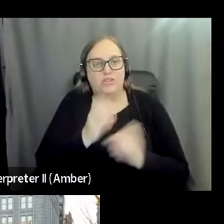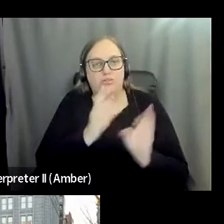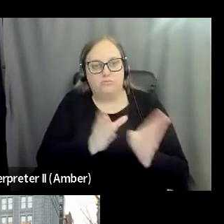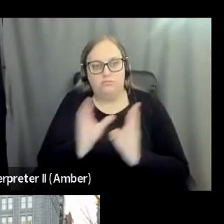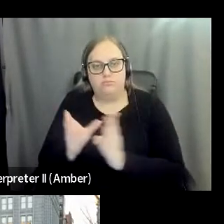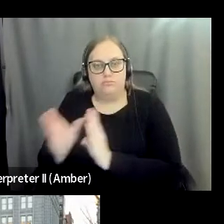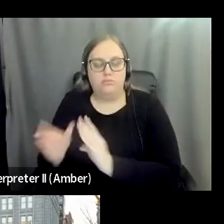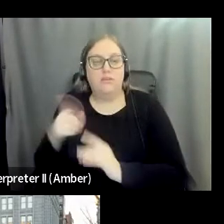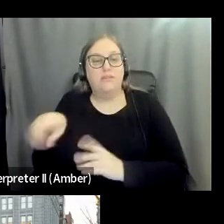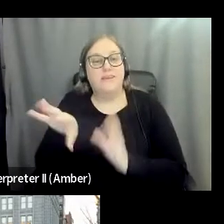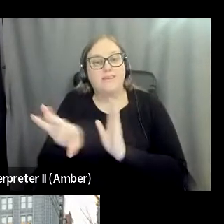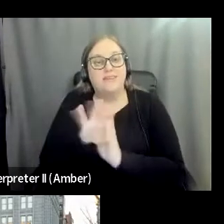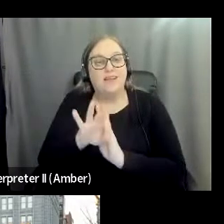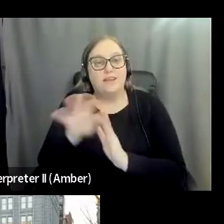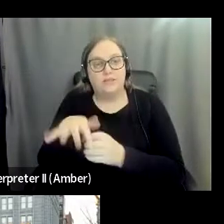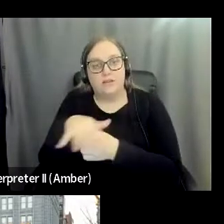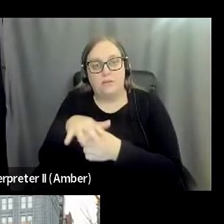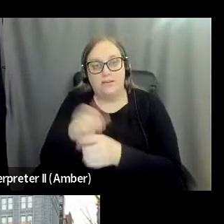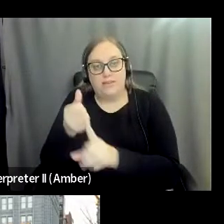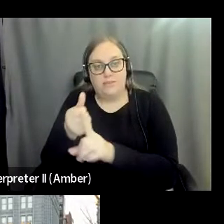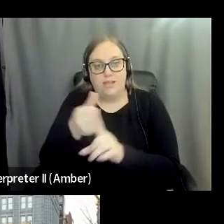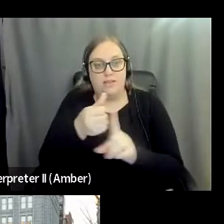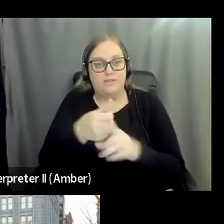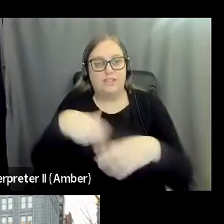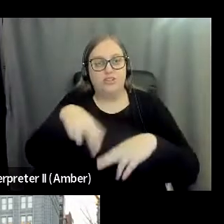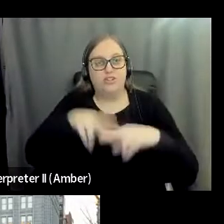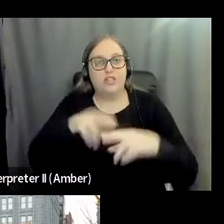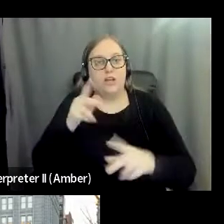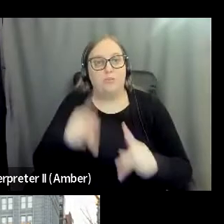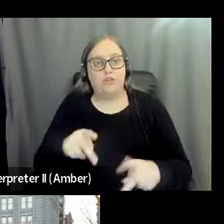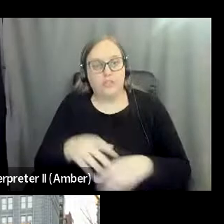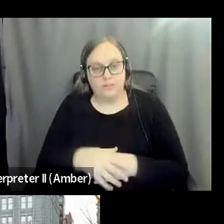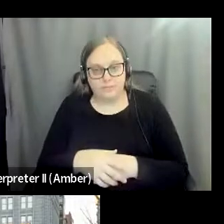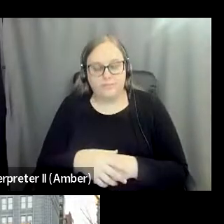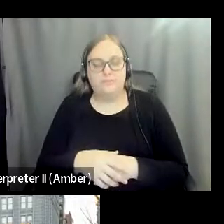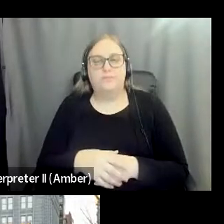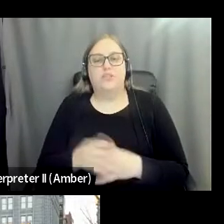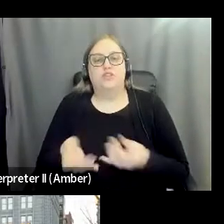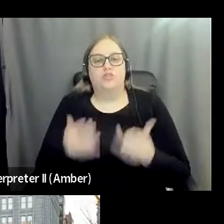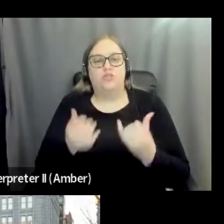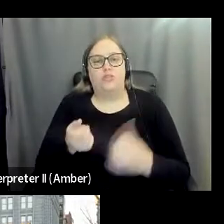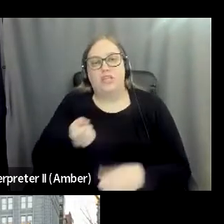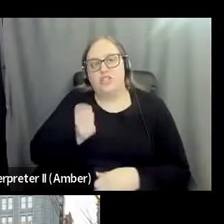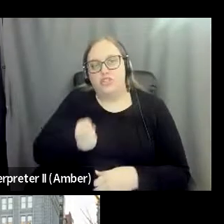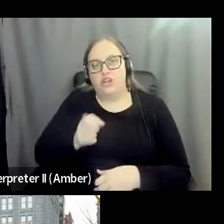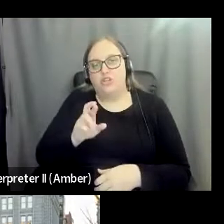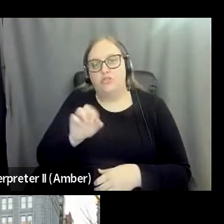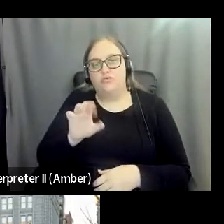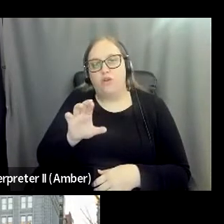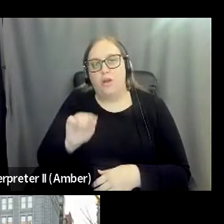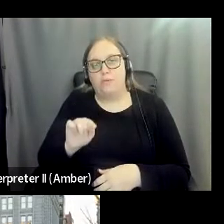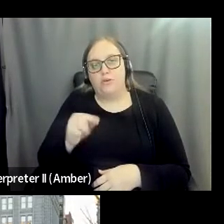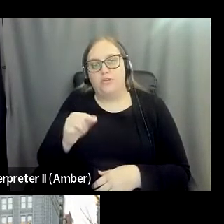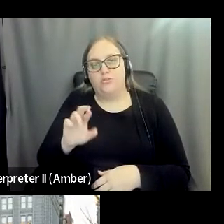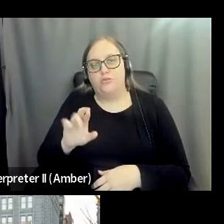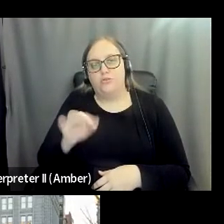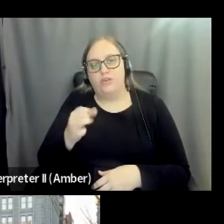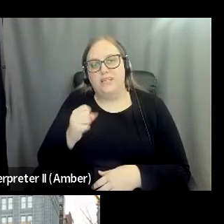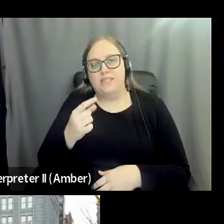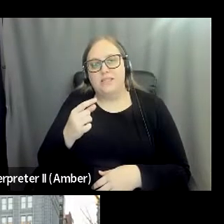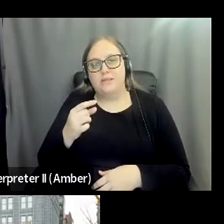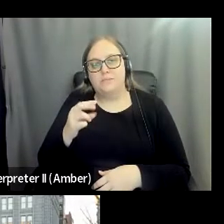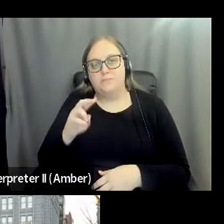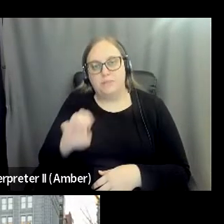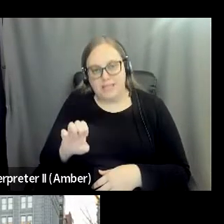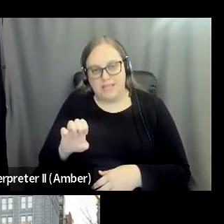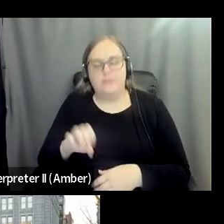among themselves the chairperson, who currently is Judge Robert Rigsby. This